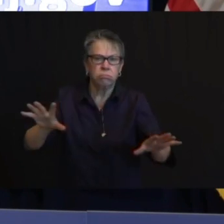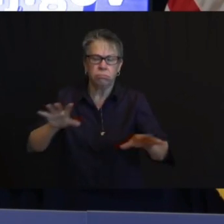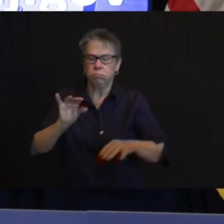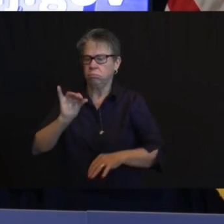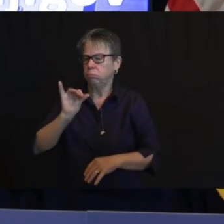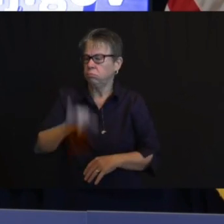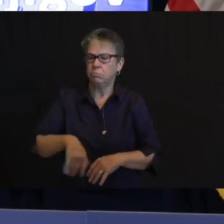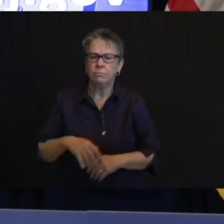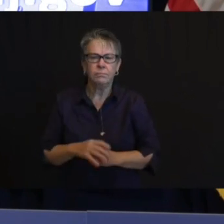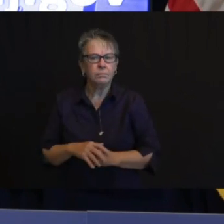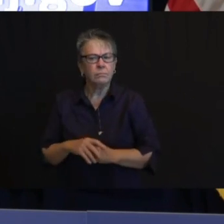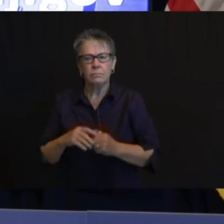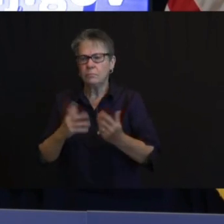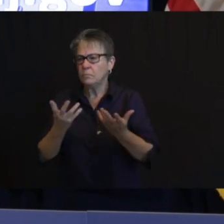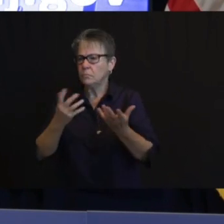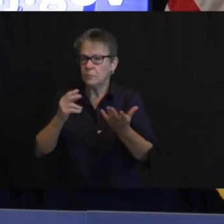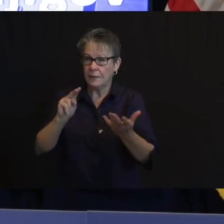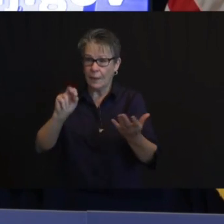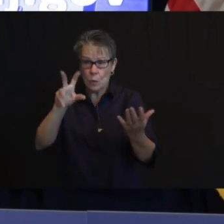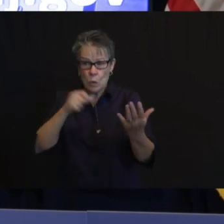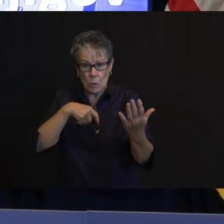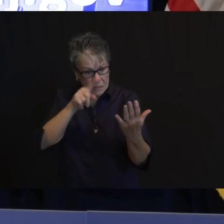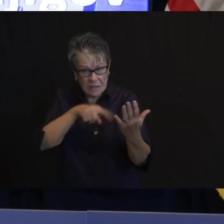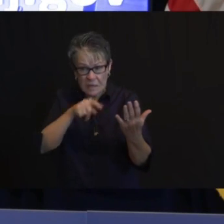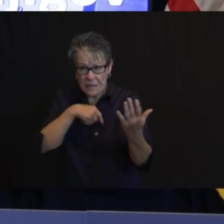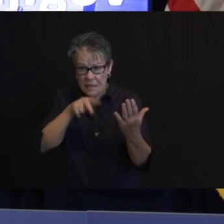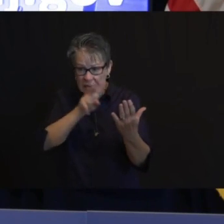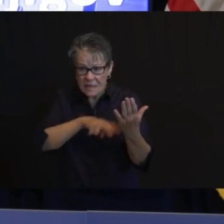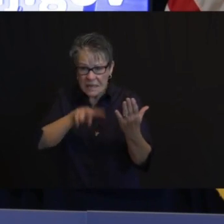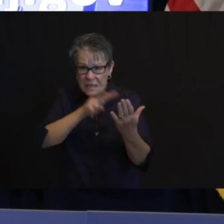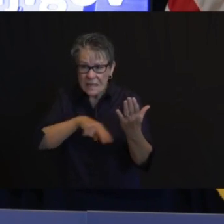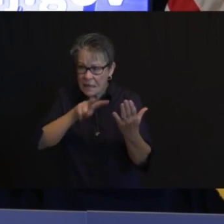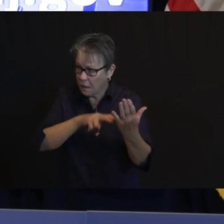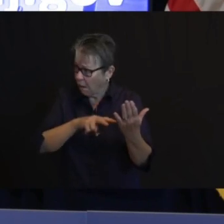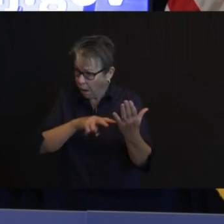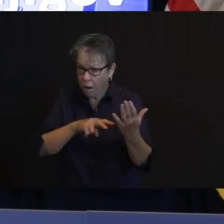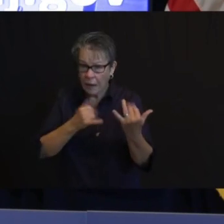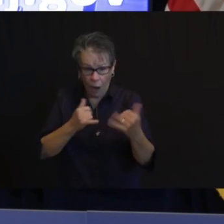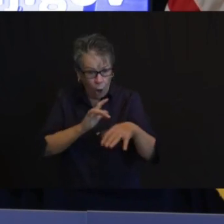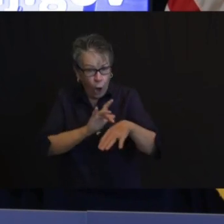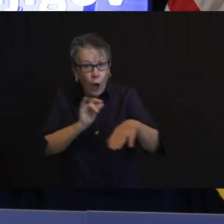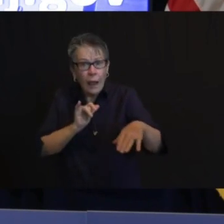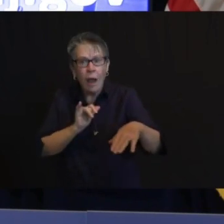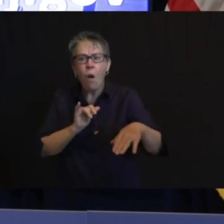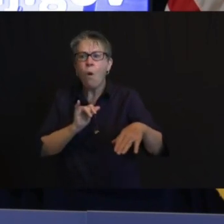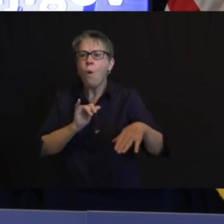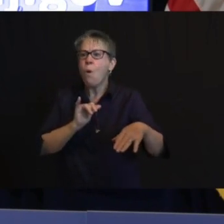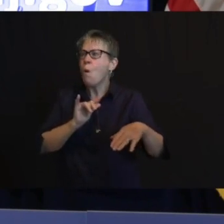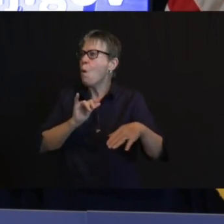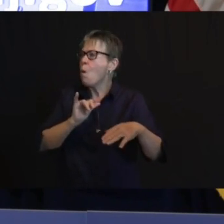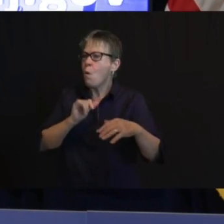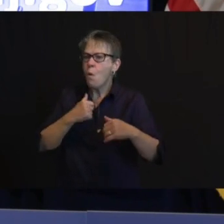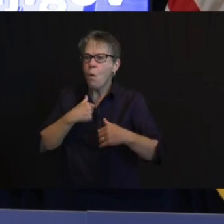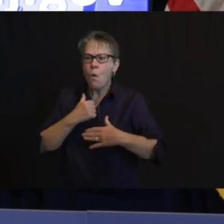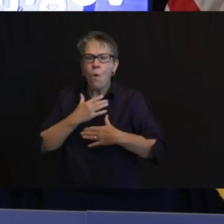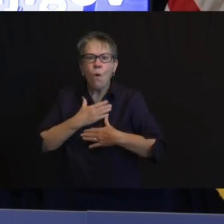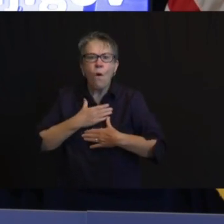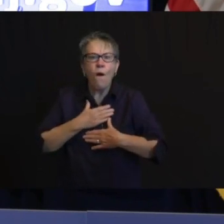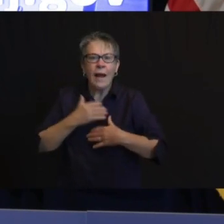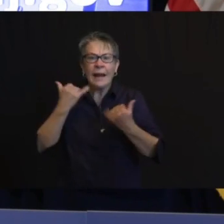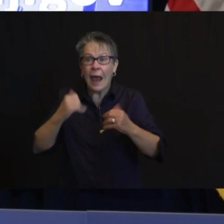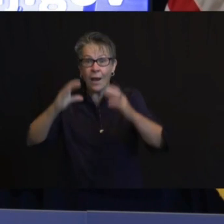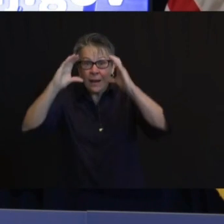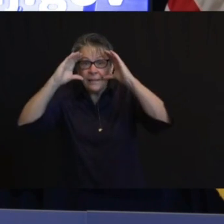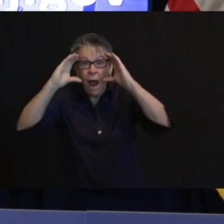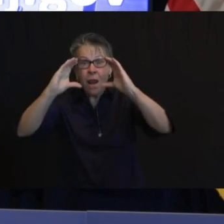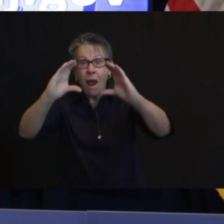of the effectiveness of these vaccines means that there may be light at the end of the tunnel. But at the same